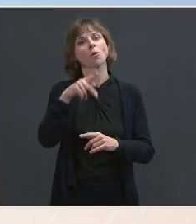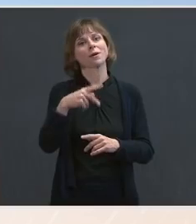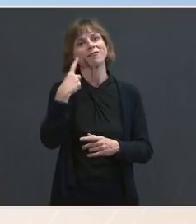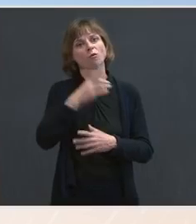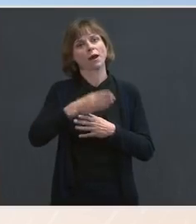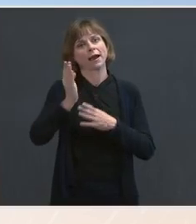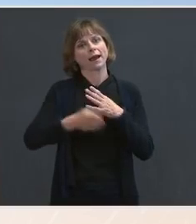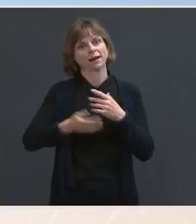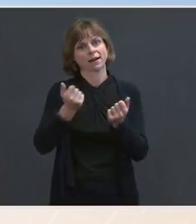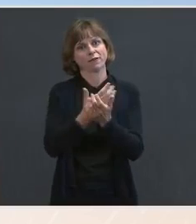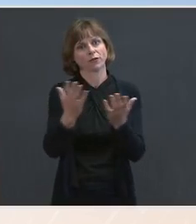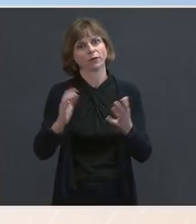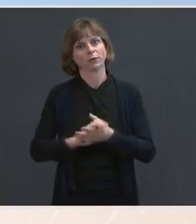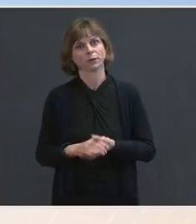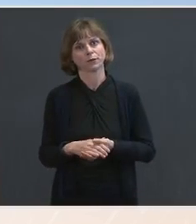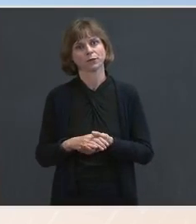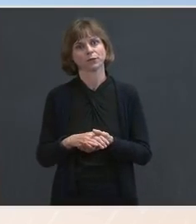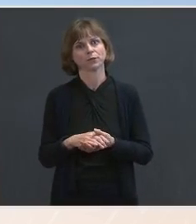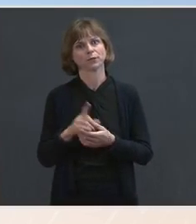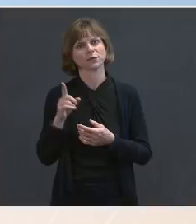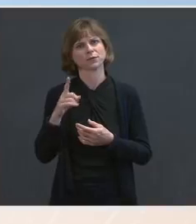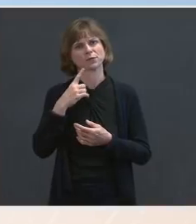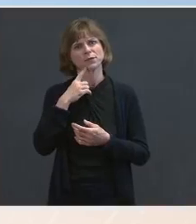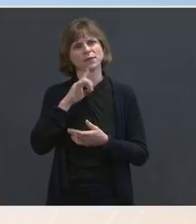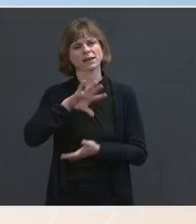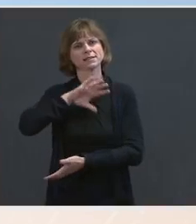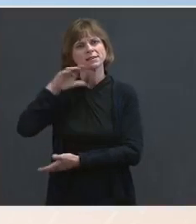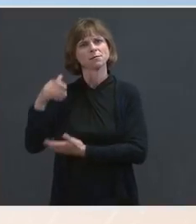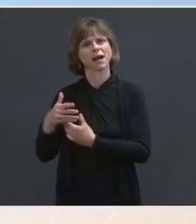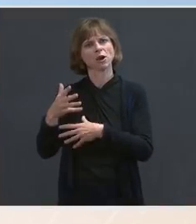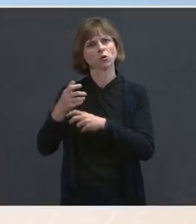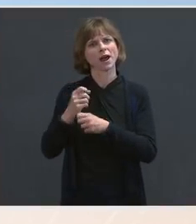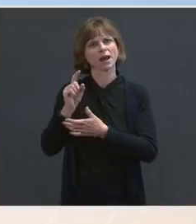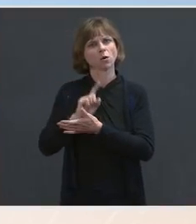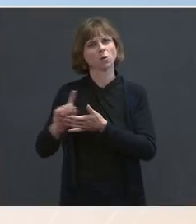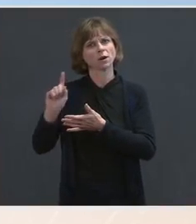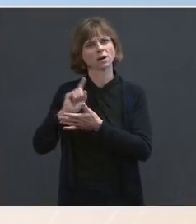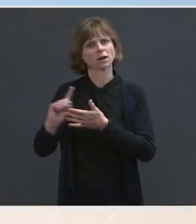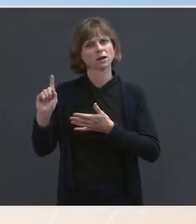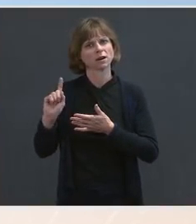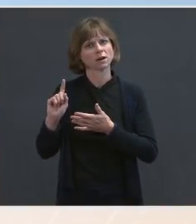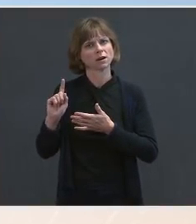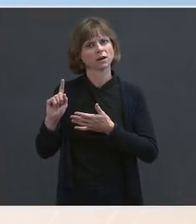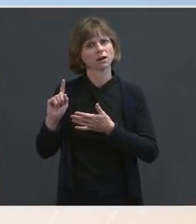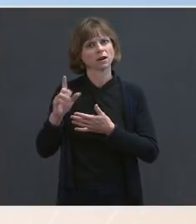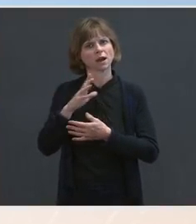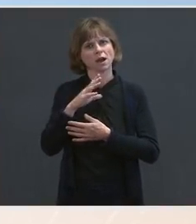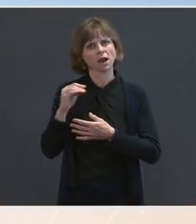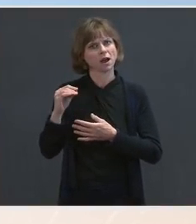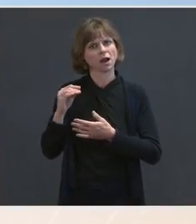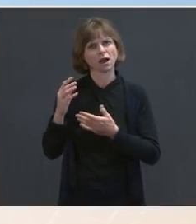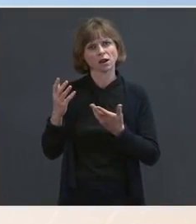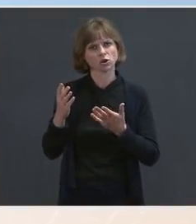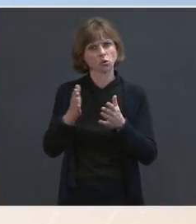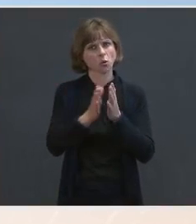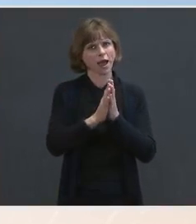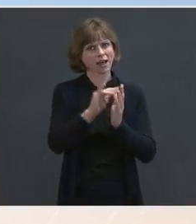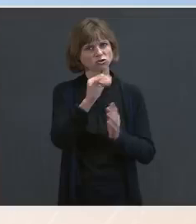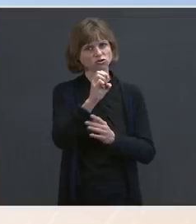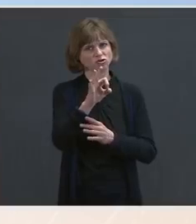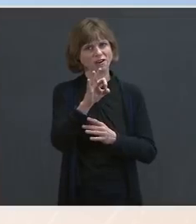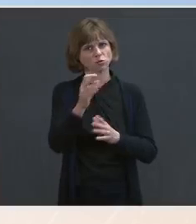on the supply, is there a set amount that you're getting every week from the administration, and have you asked Jeff Zients to increase